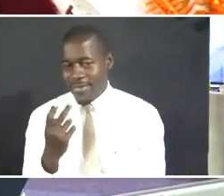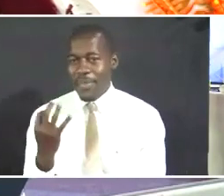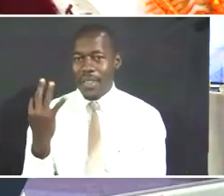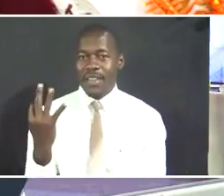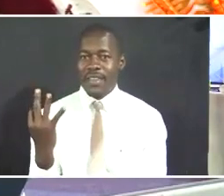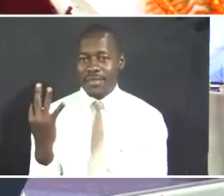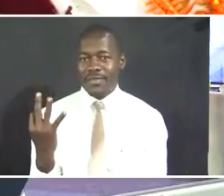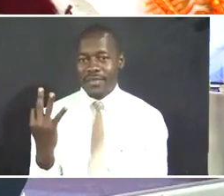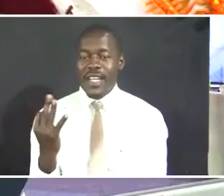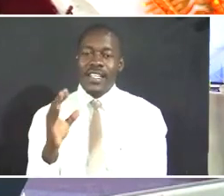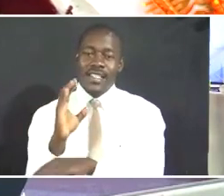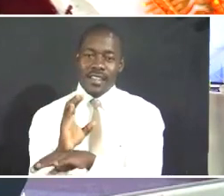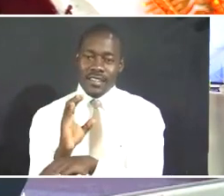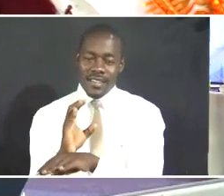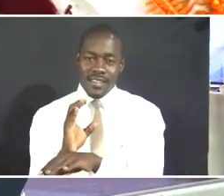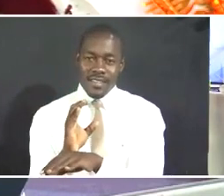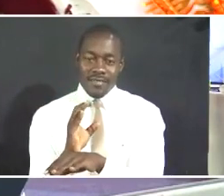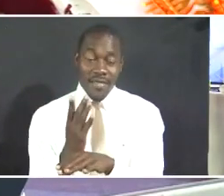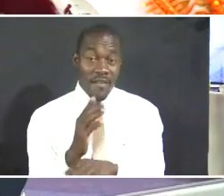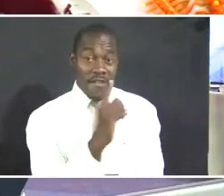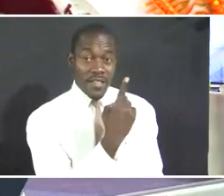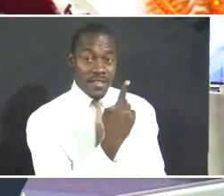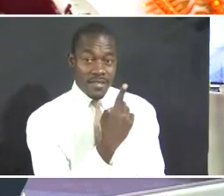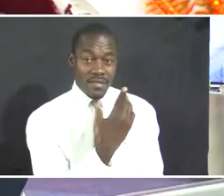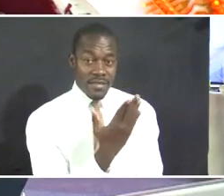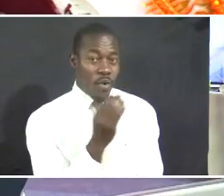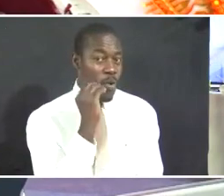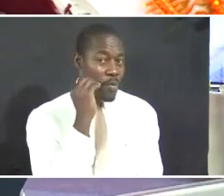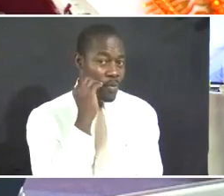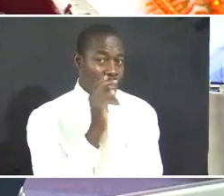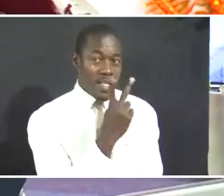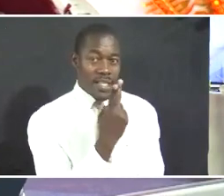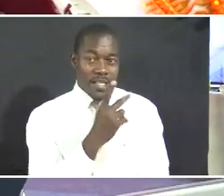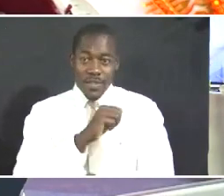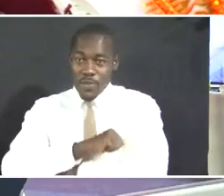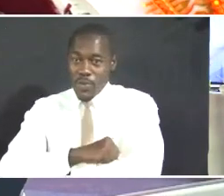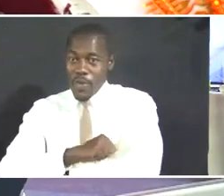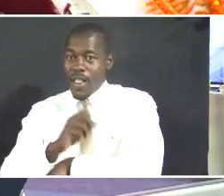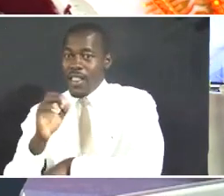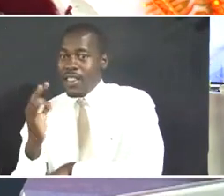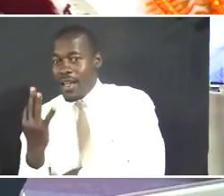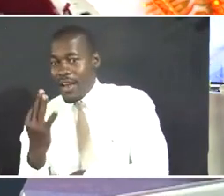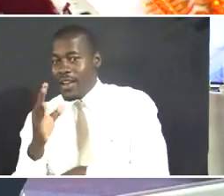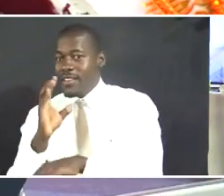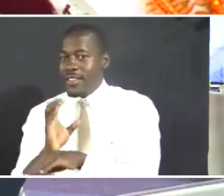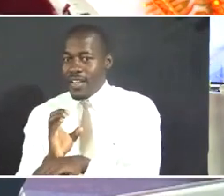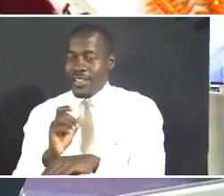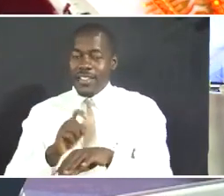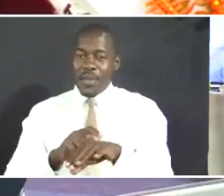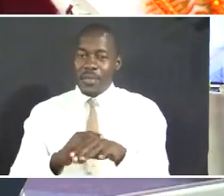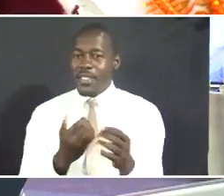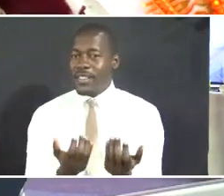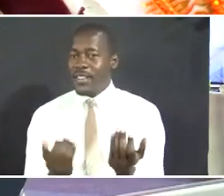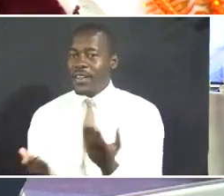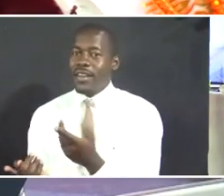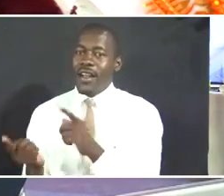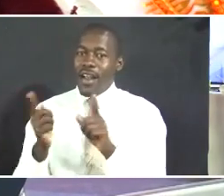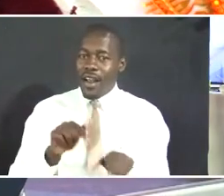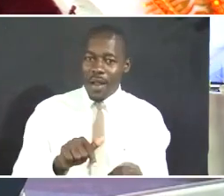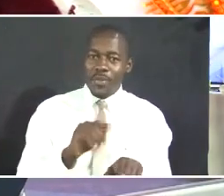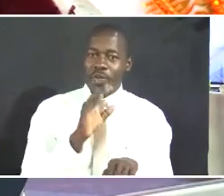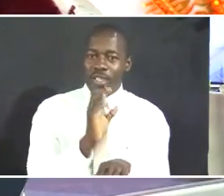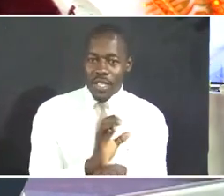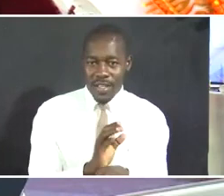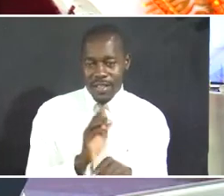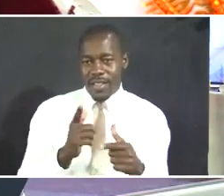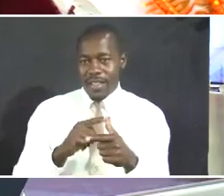is the church. When they come to church, they're supposed to do what has been done at home and in school. But in case the parents have